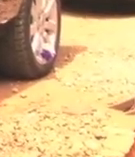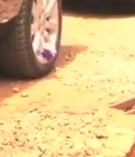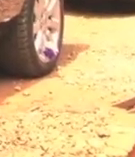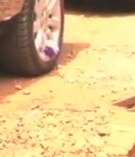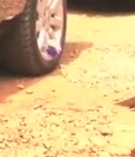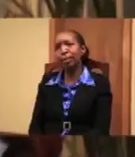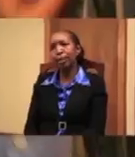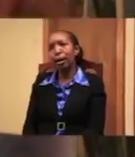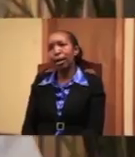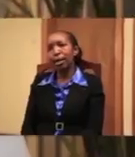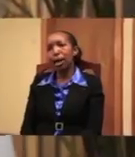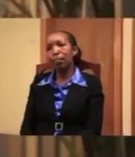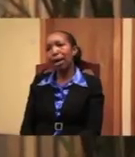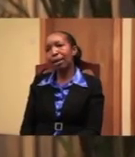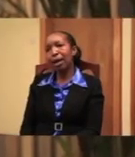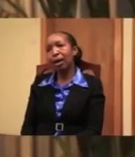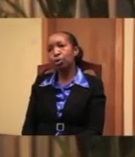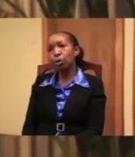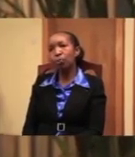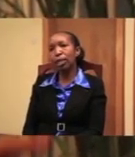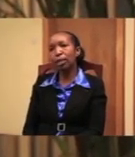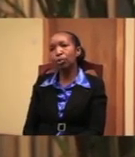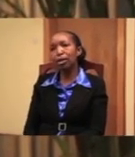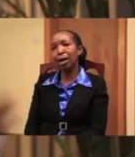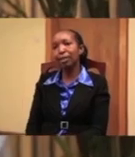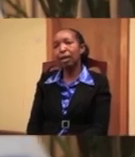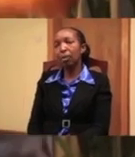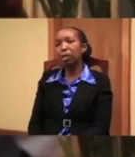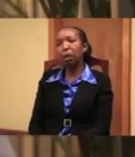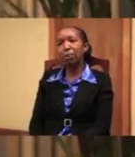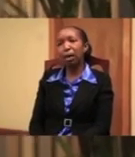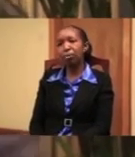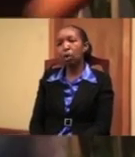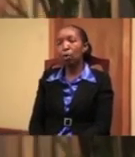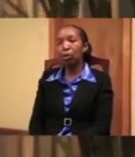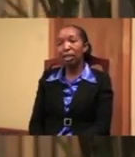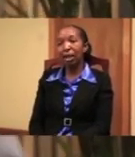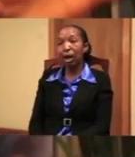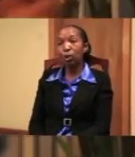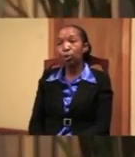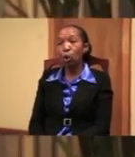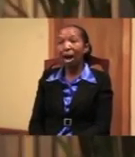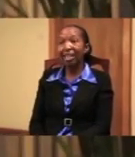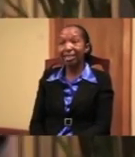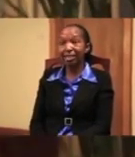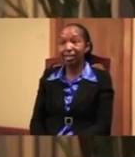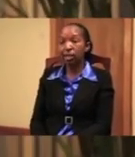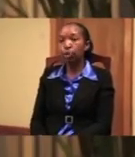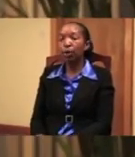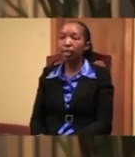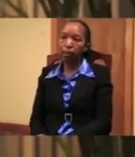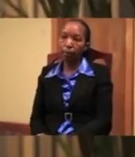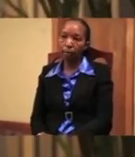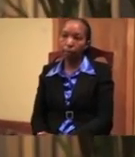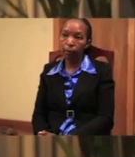would come find it like a barrier to communicate with us, but my mom was there now to assist